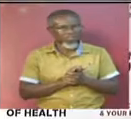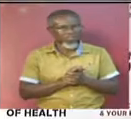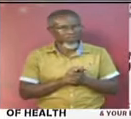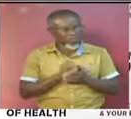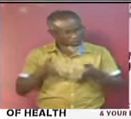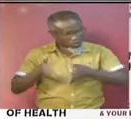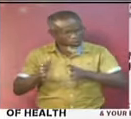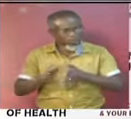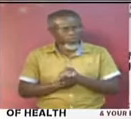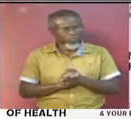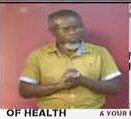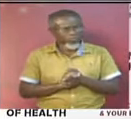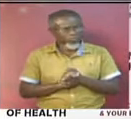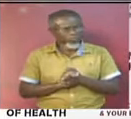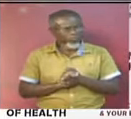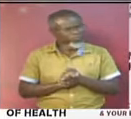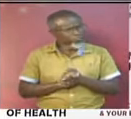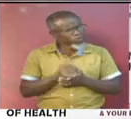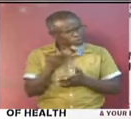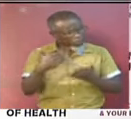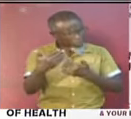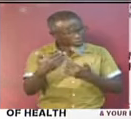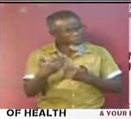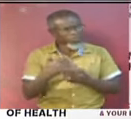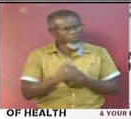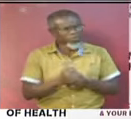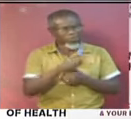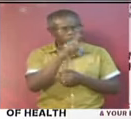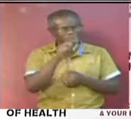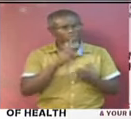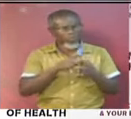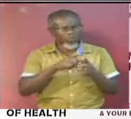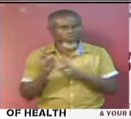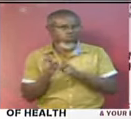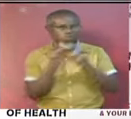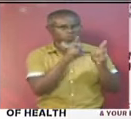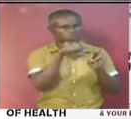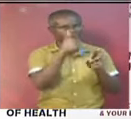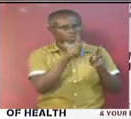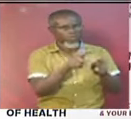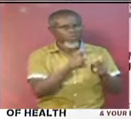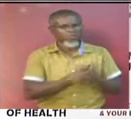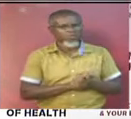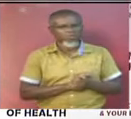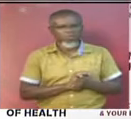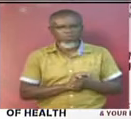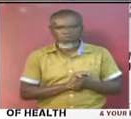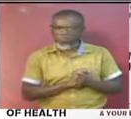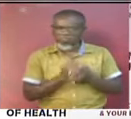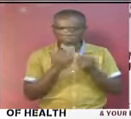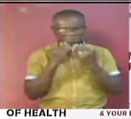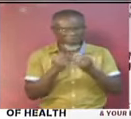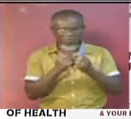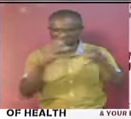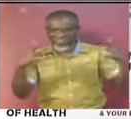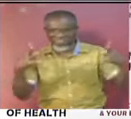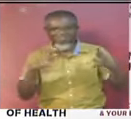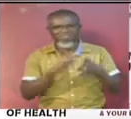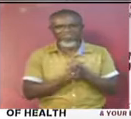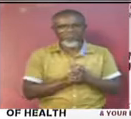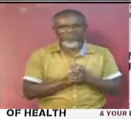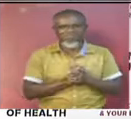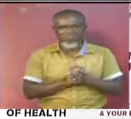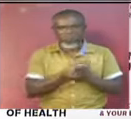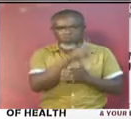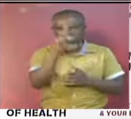You pose your question and then we'll go back to Mr. Turner. Thank you. Yes, thank you very much. A question coming in